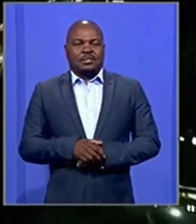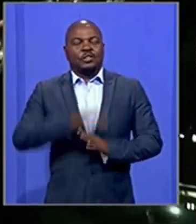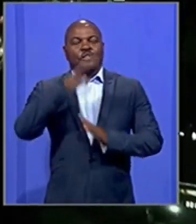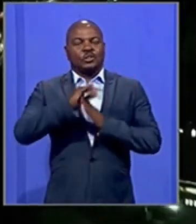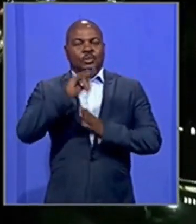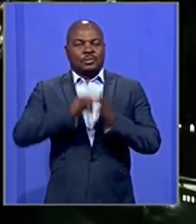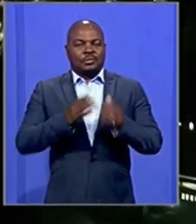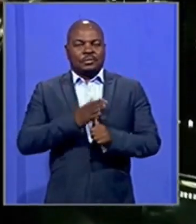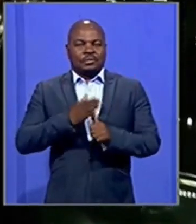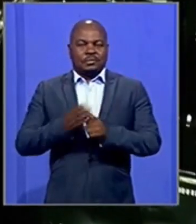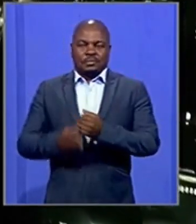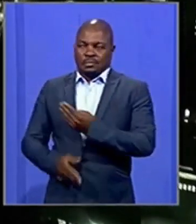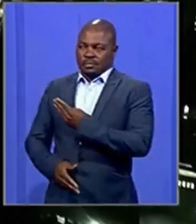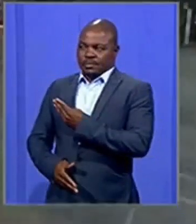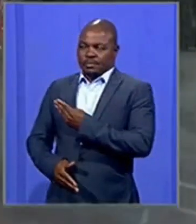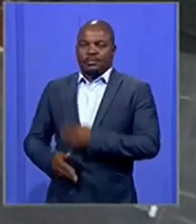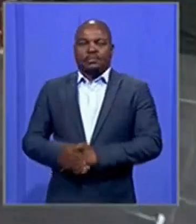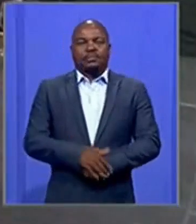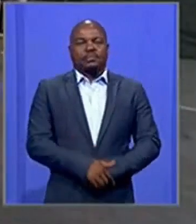tša tšona.